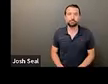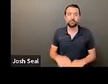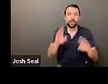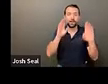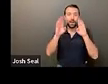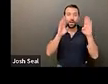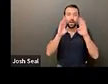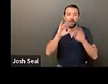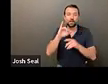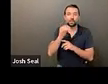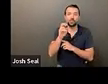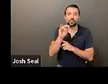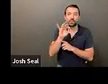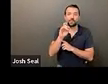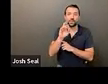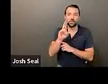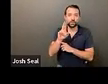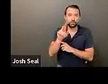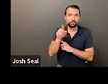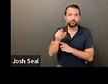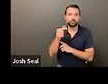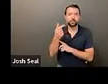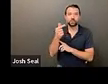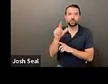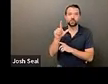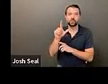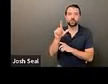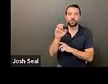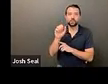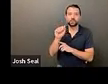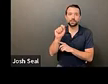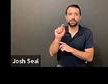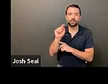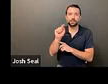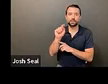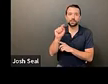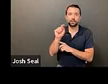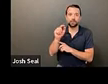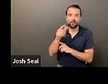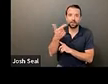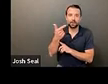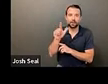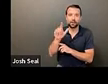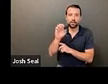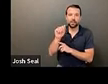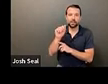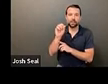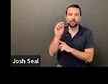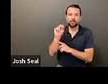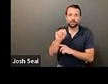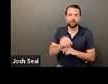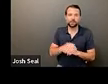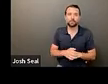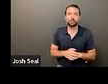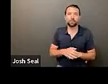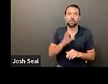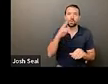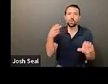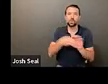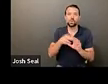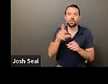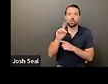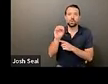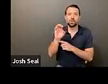Gleason. I joined the department about 2 years ago. Prior to that, I too was a special